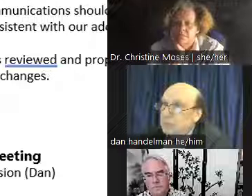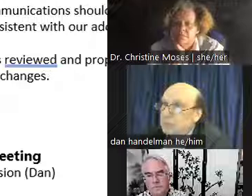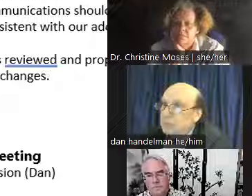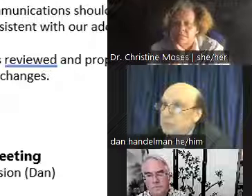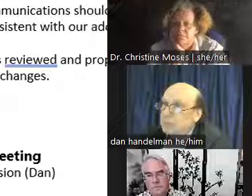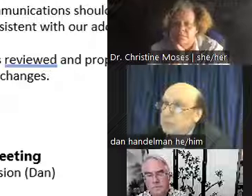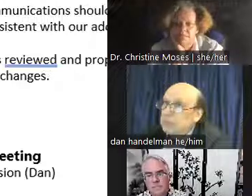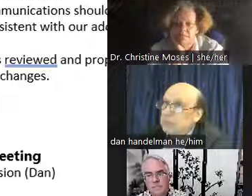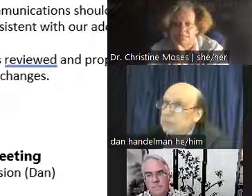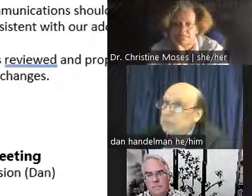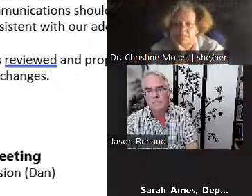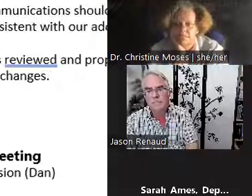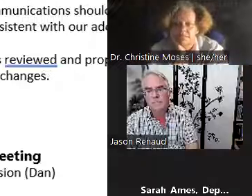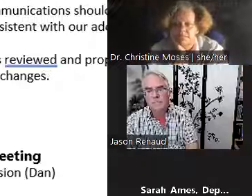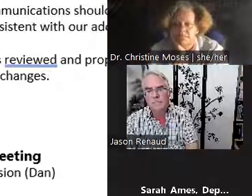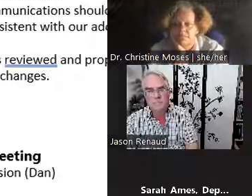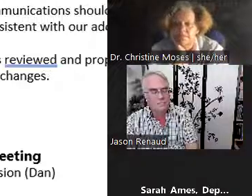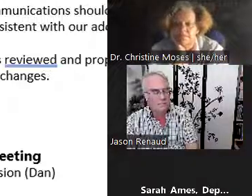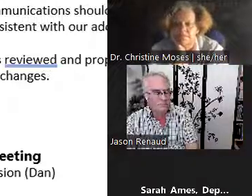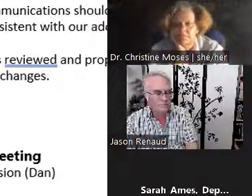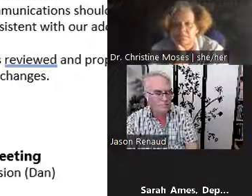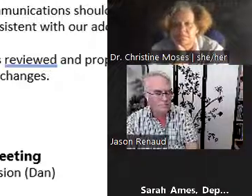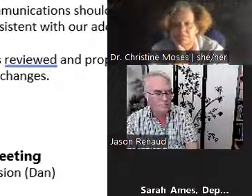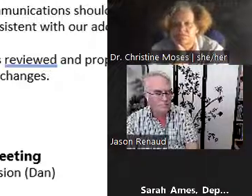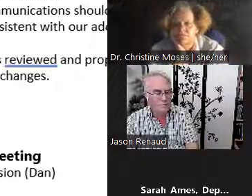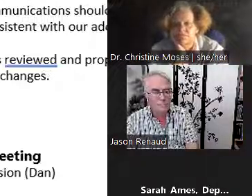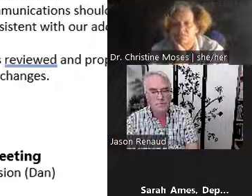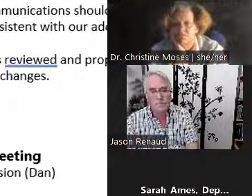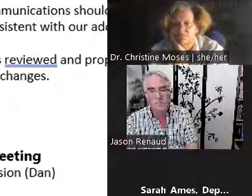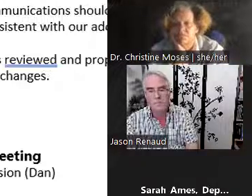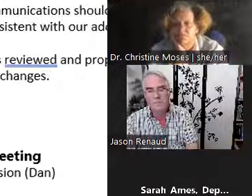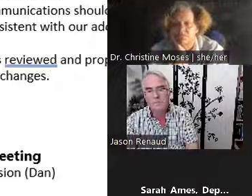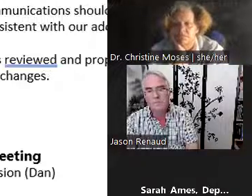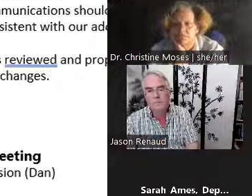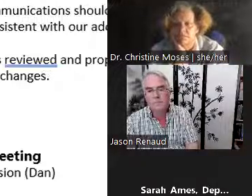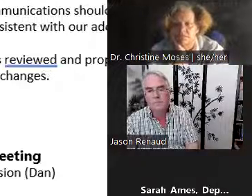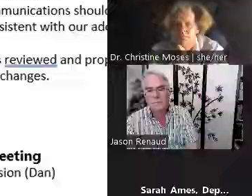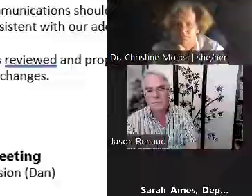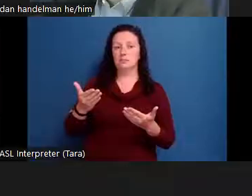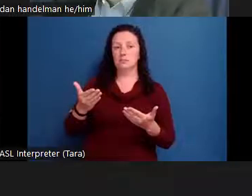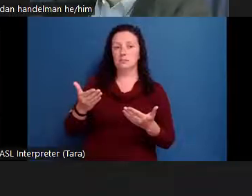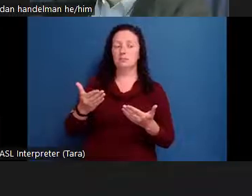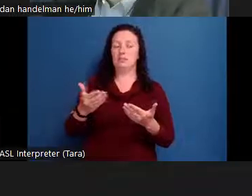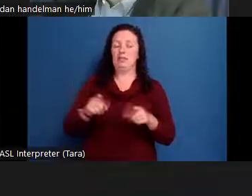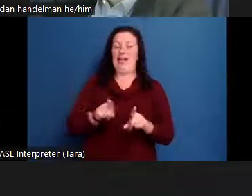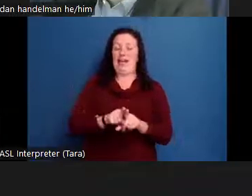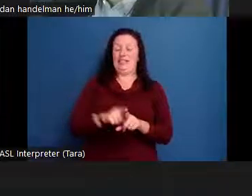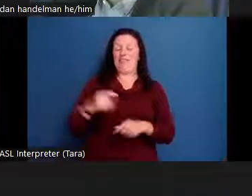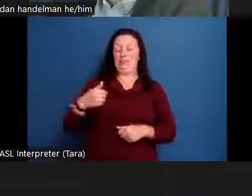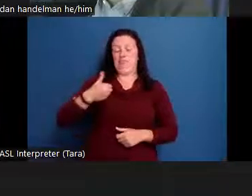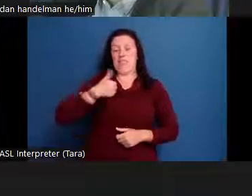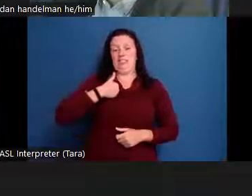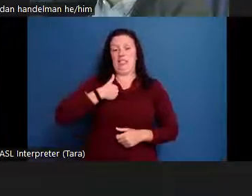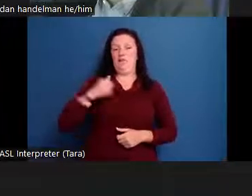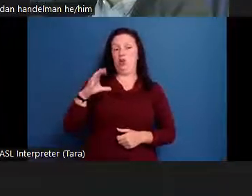a break time. Sure. I would like to propose, as a co-chair, I would like to propose the